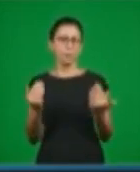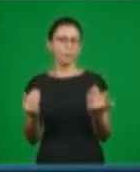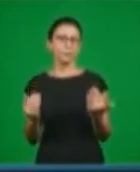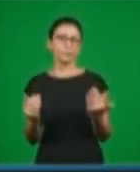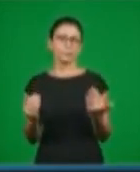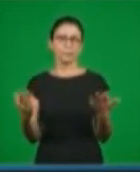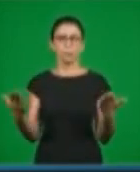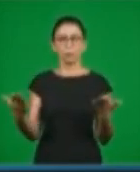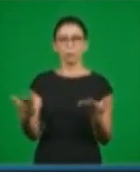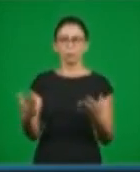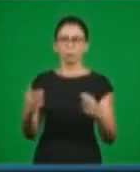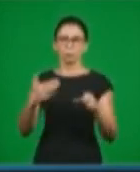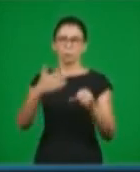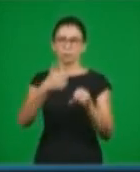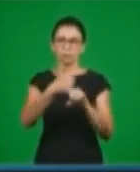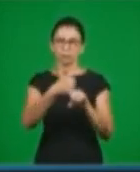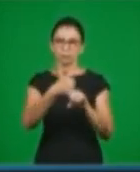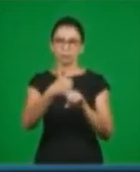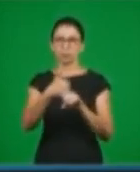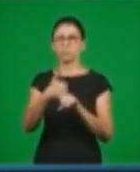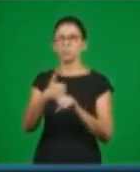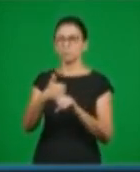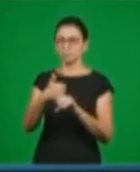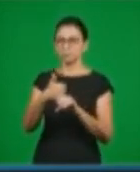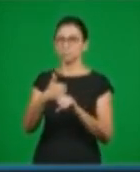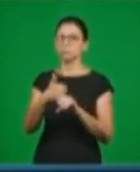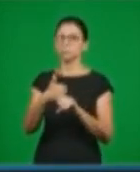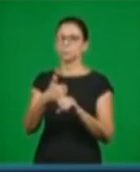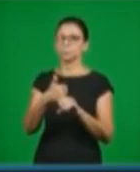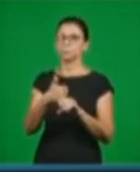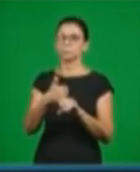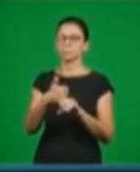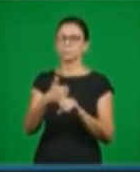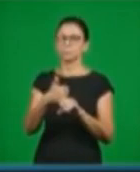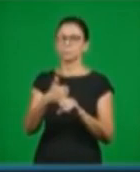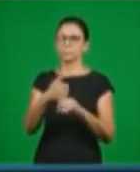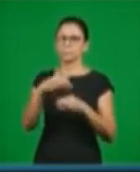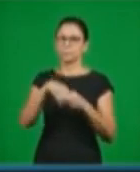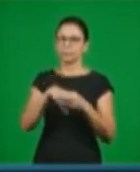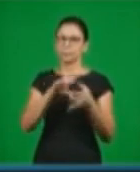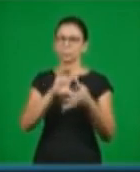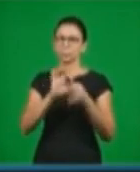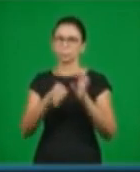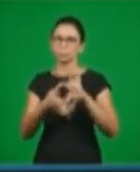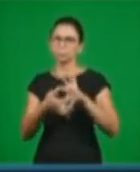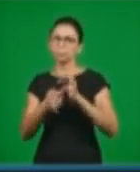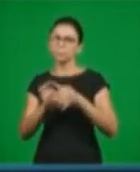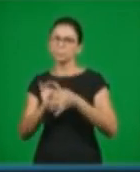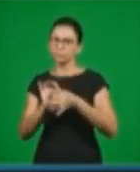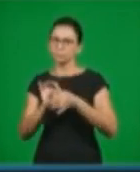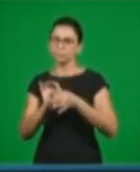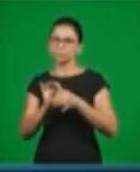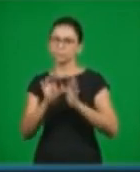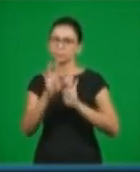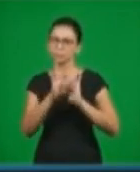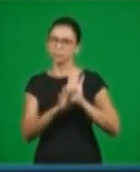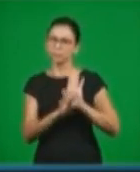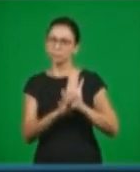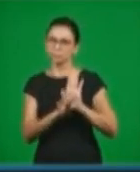4:17-22. So how is the Christianity of our days in the context of this passage, in this